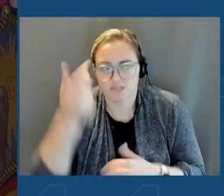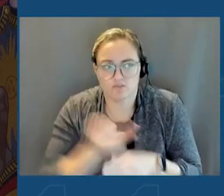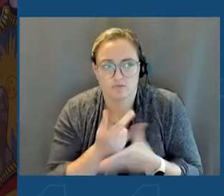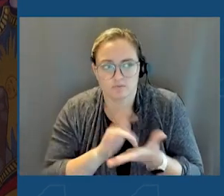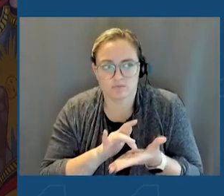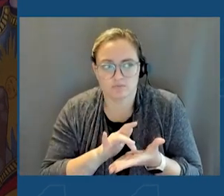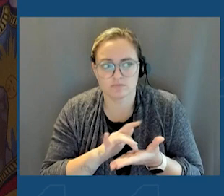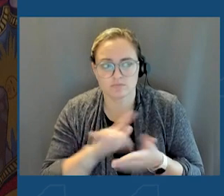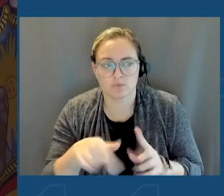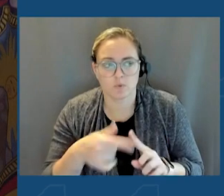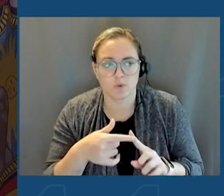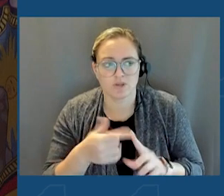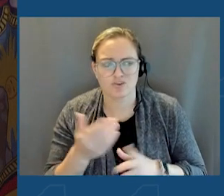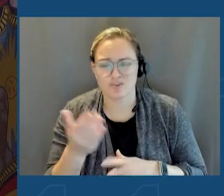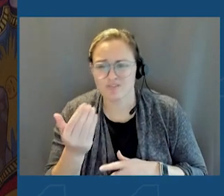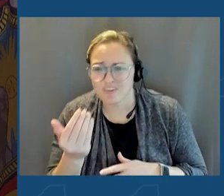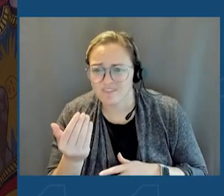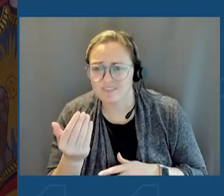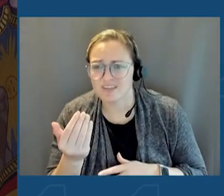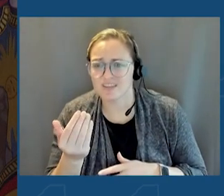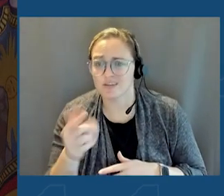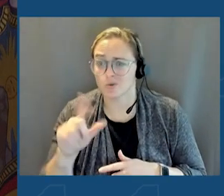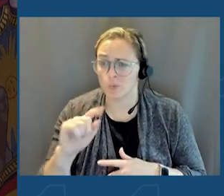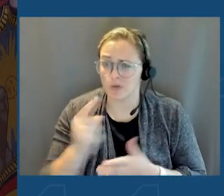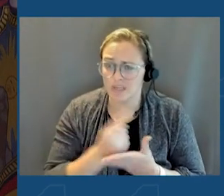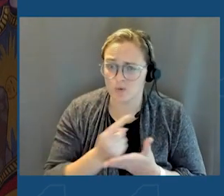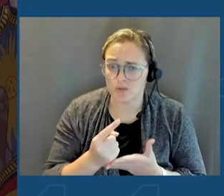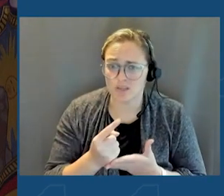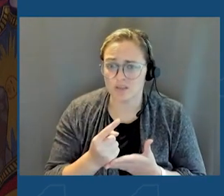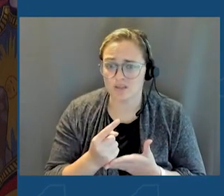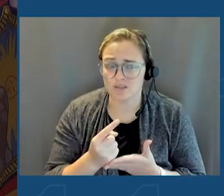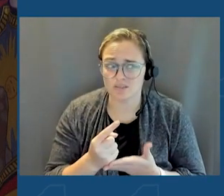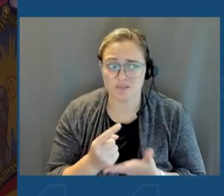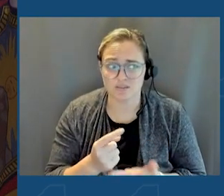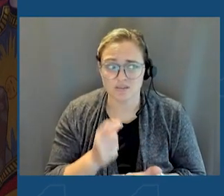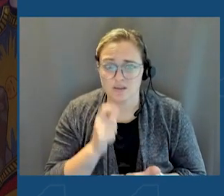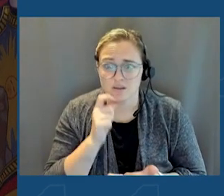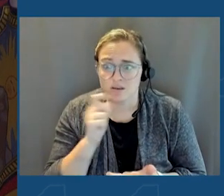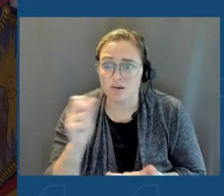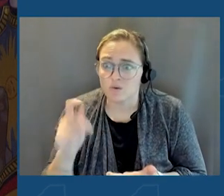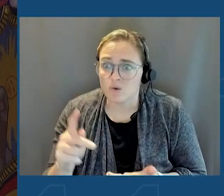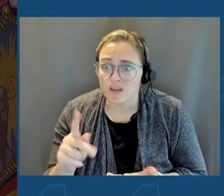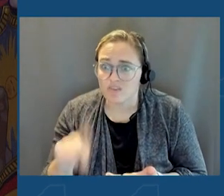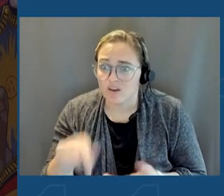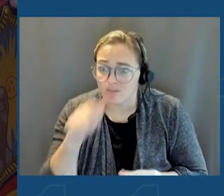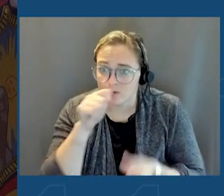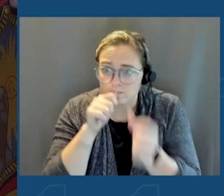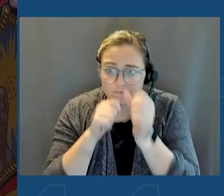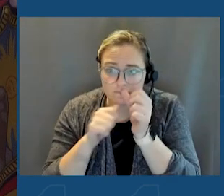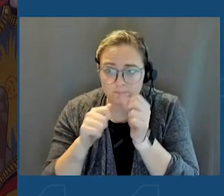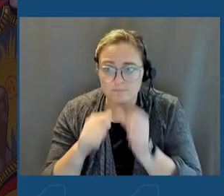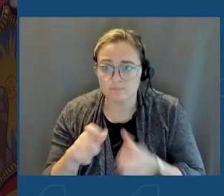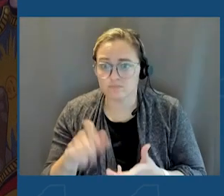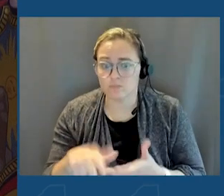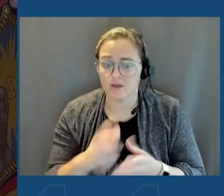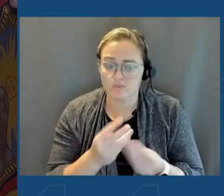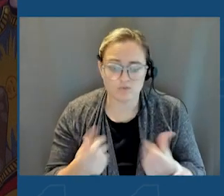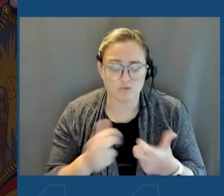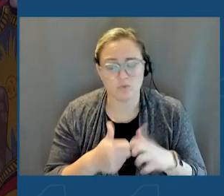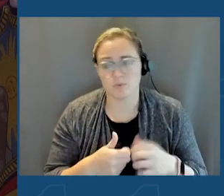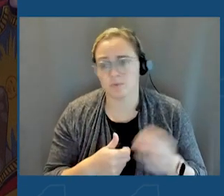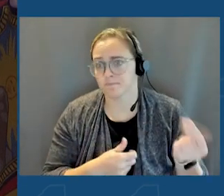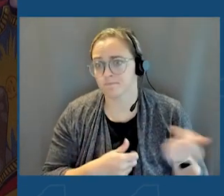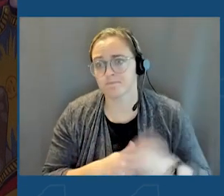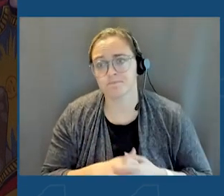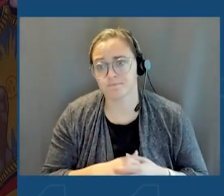you're 15 or 20 weeks, it's like not okay for people to have to be going through this. We had to solve this problem.